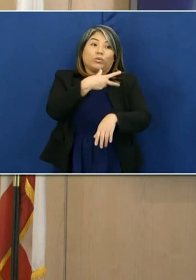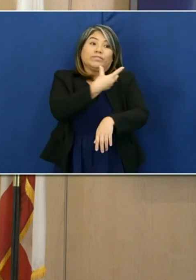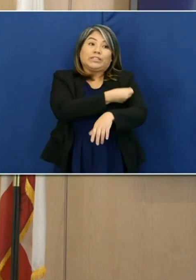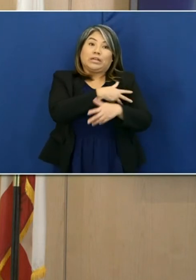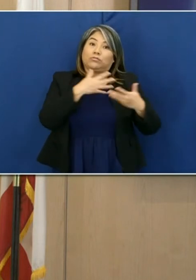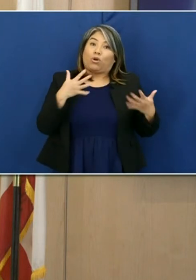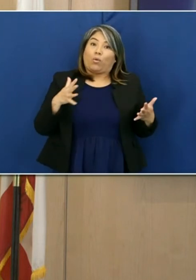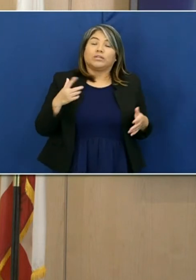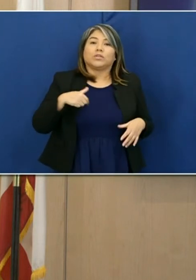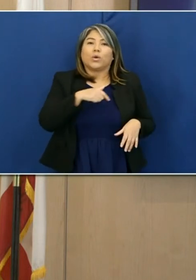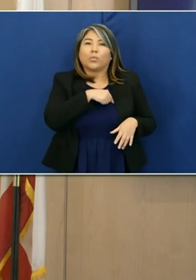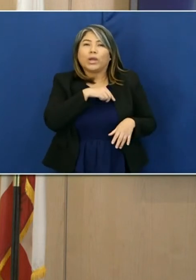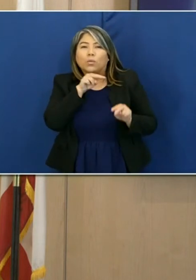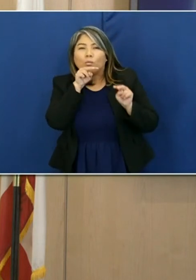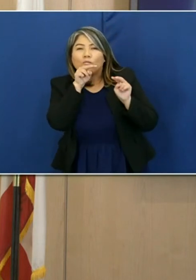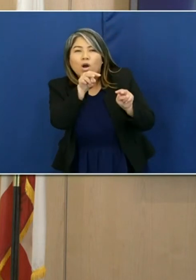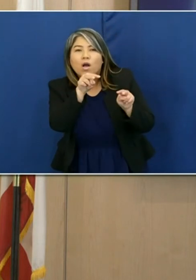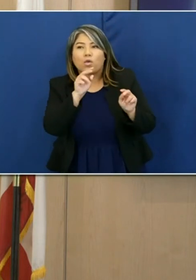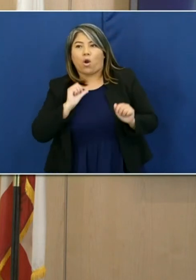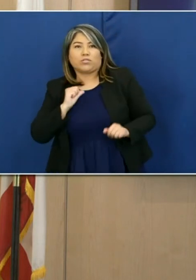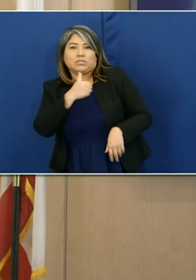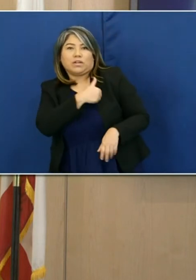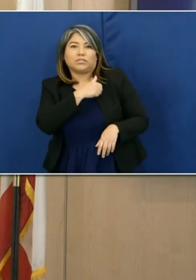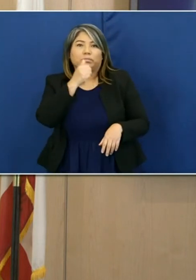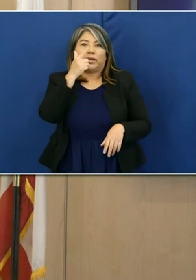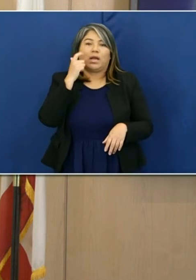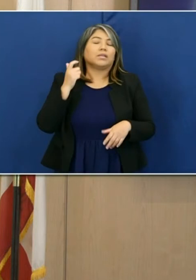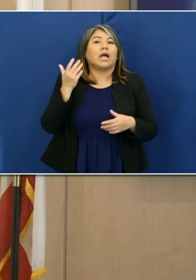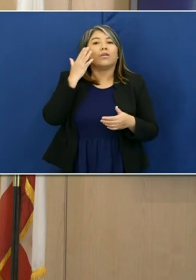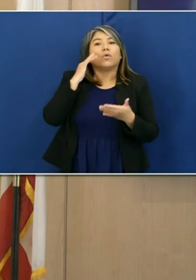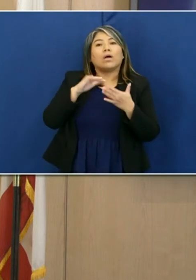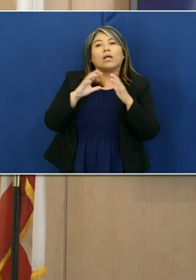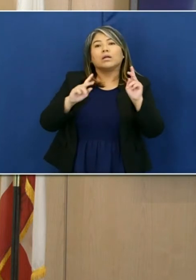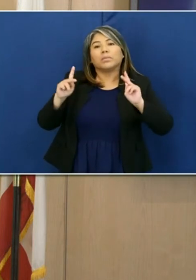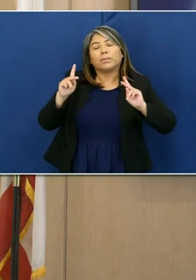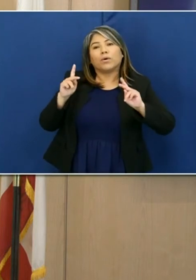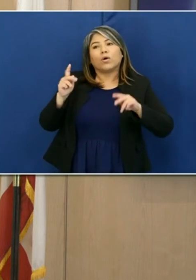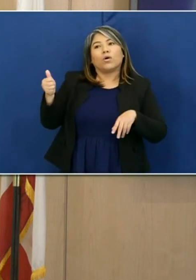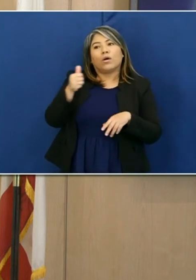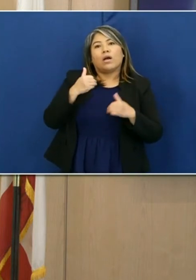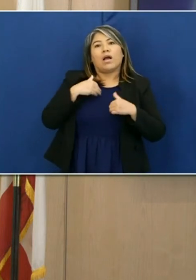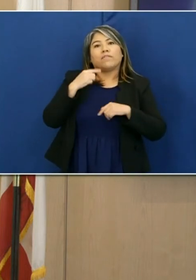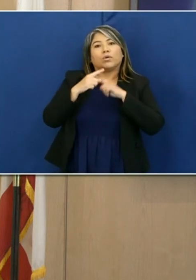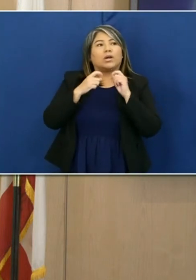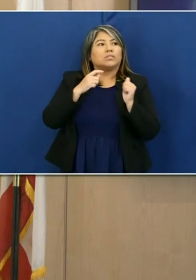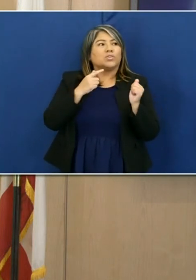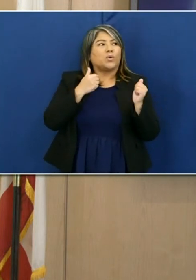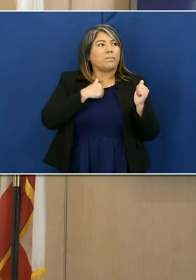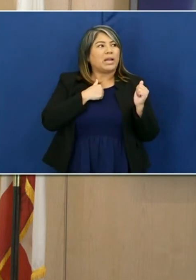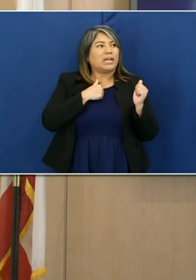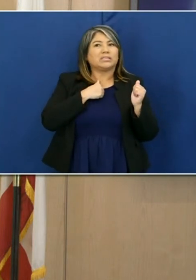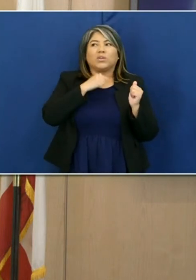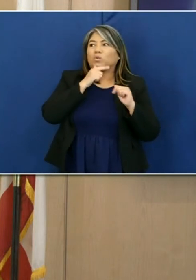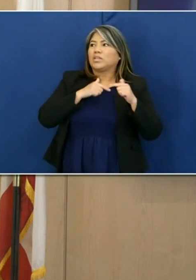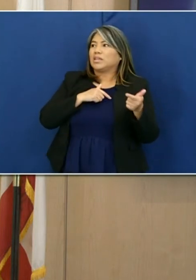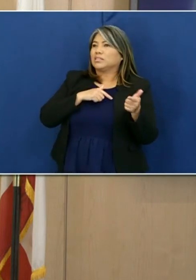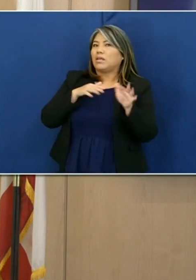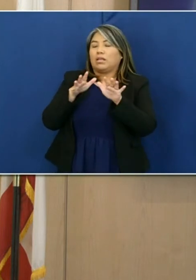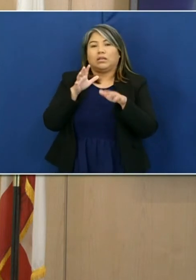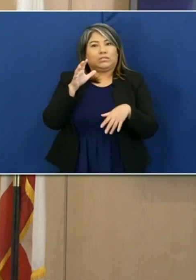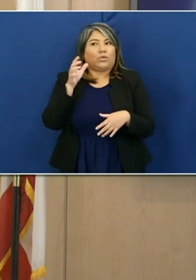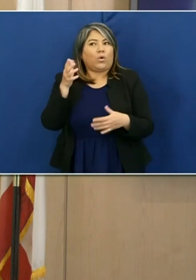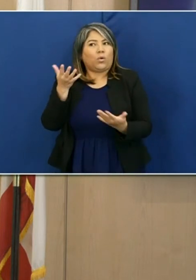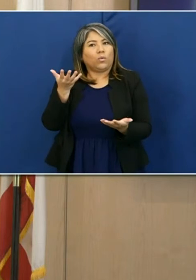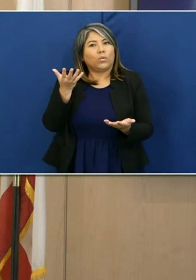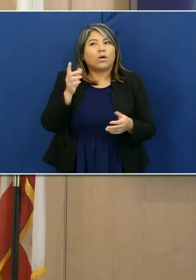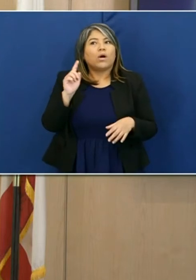so that we can kind of continue to follow, because I know a lot of people have questions on who's next and where they would